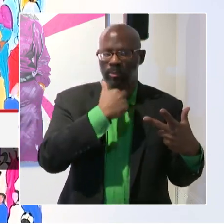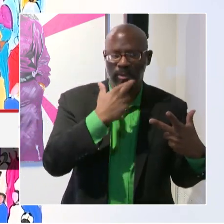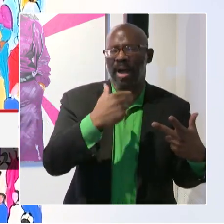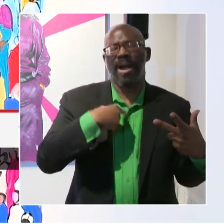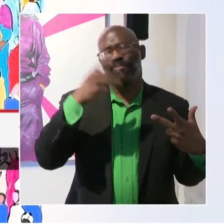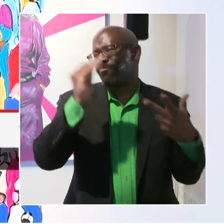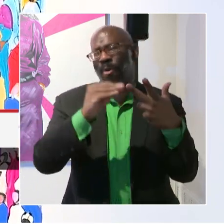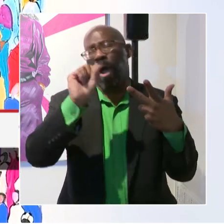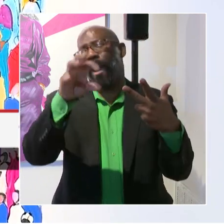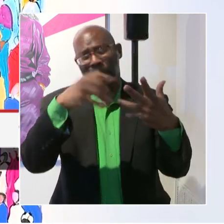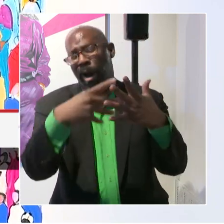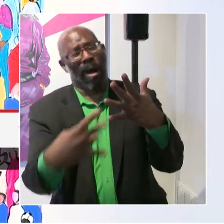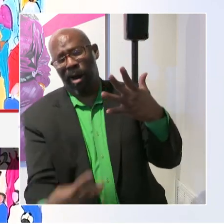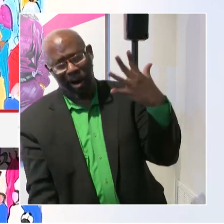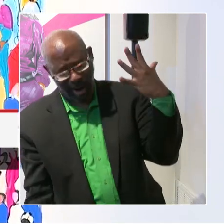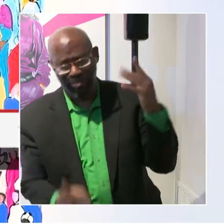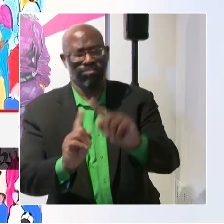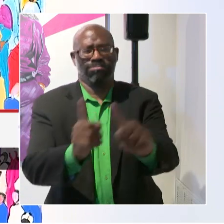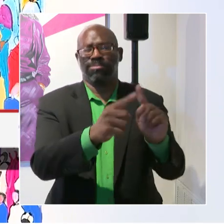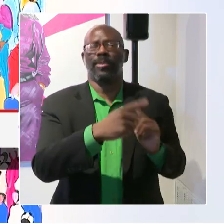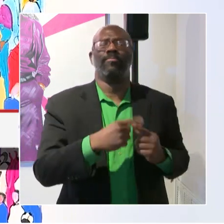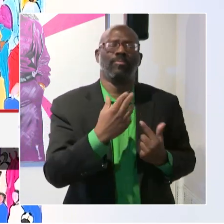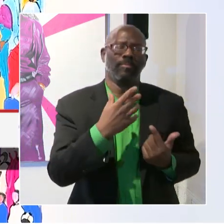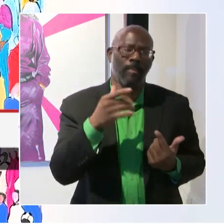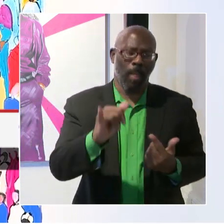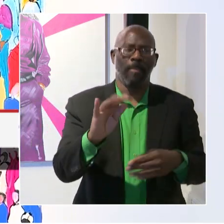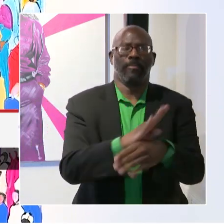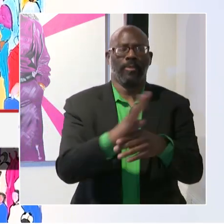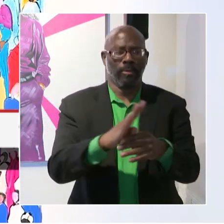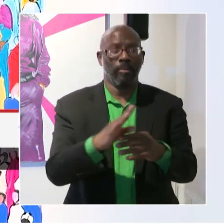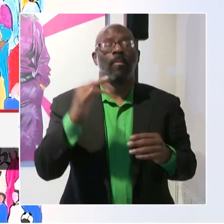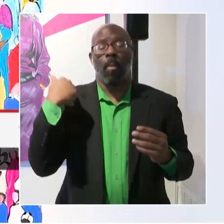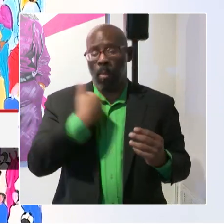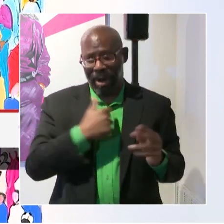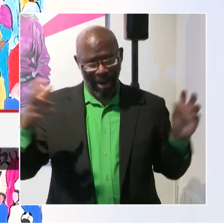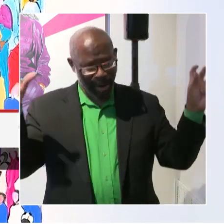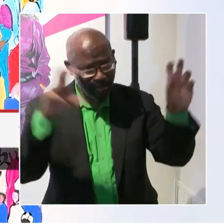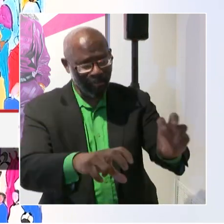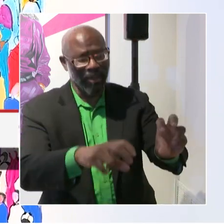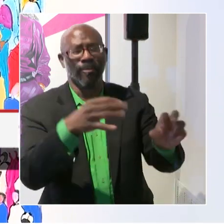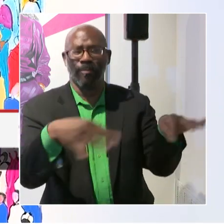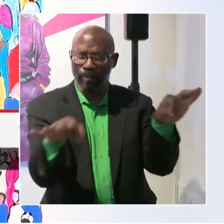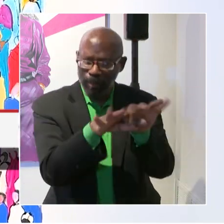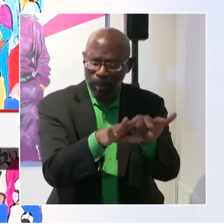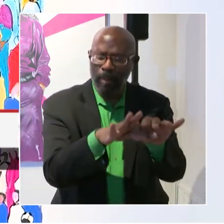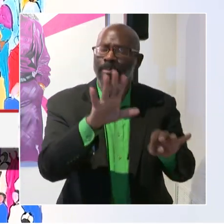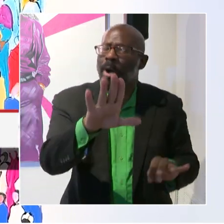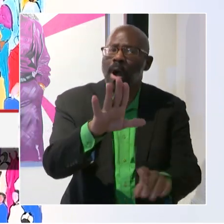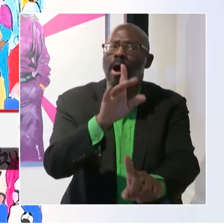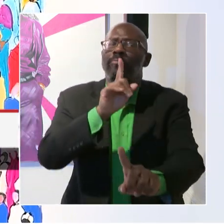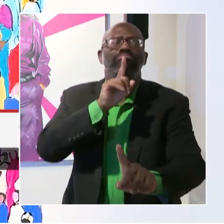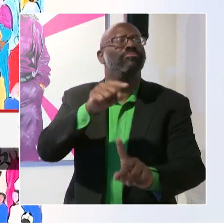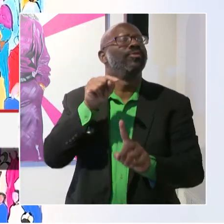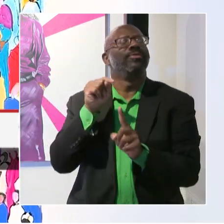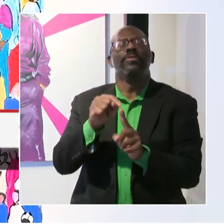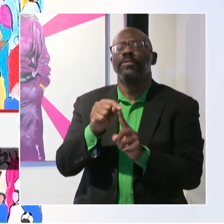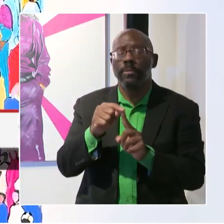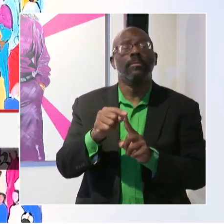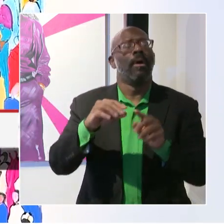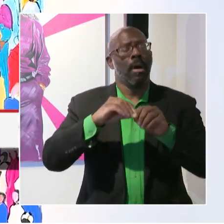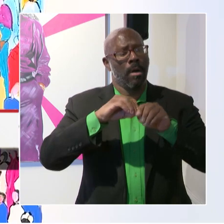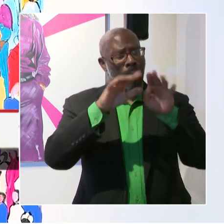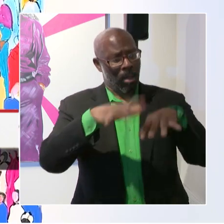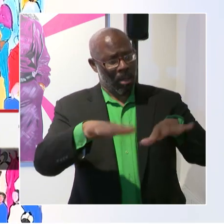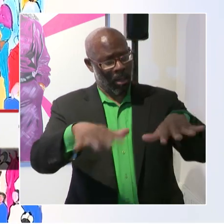direct business, but it's the indirect effect that it had. And Kristen just told me this morning that 10 new restaurants have opened in Adams